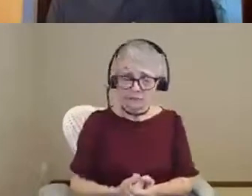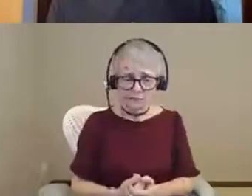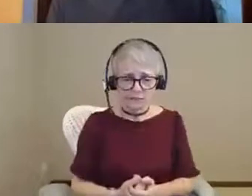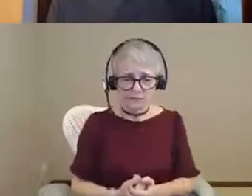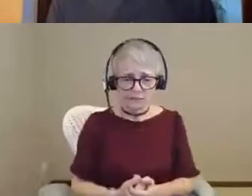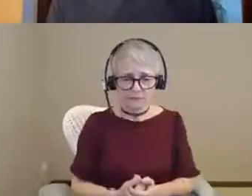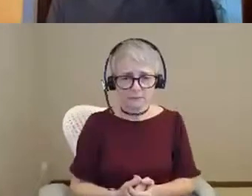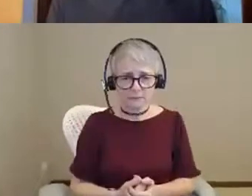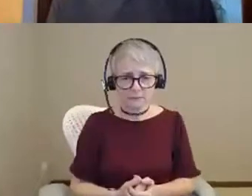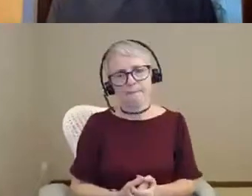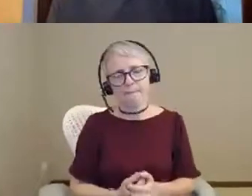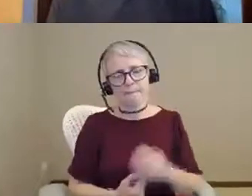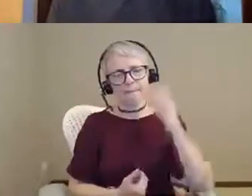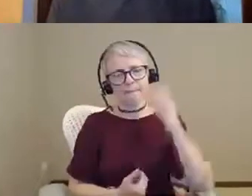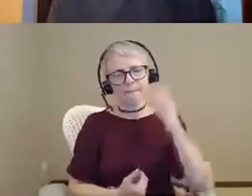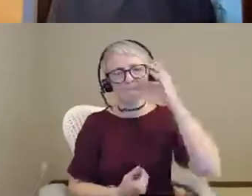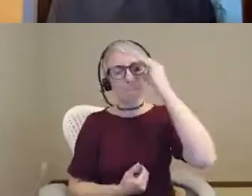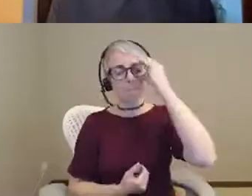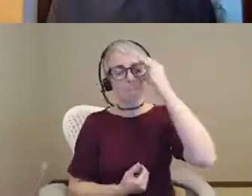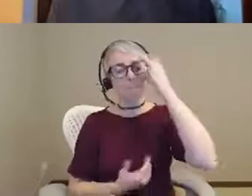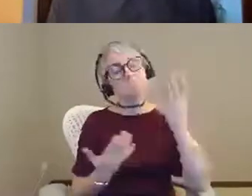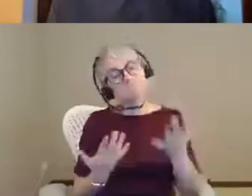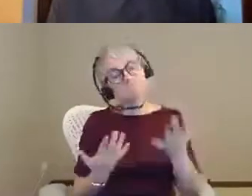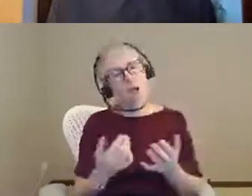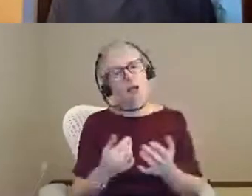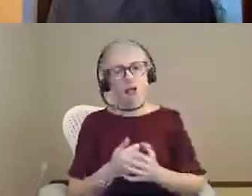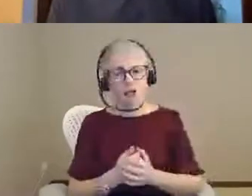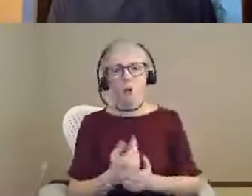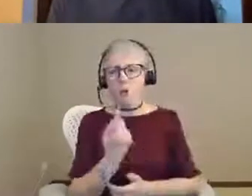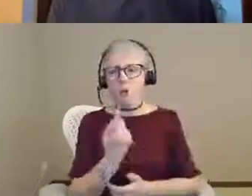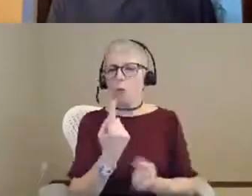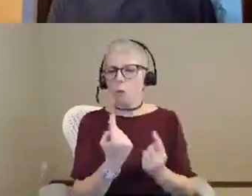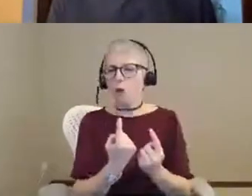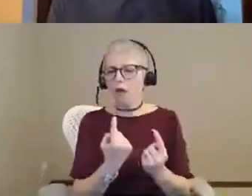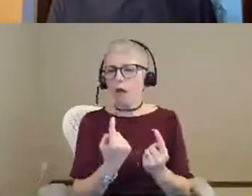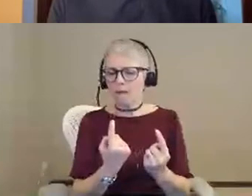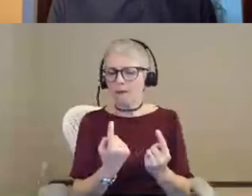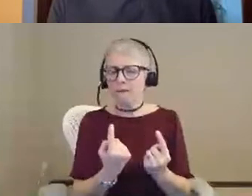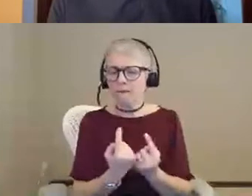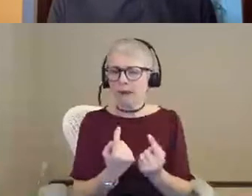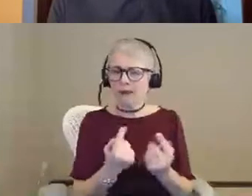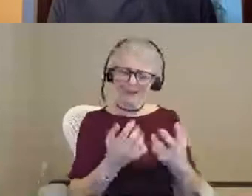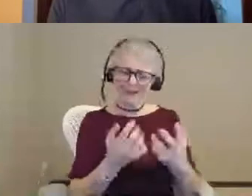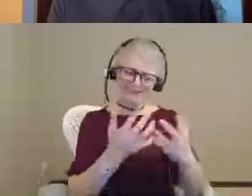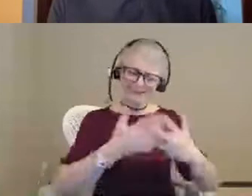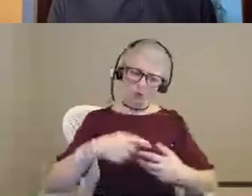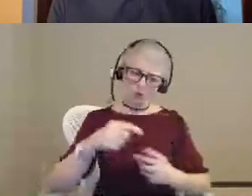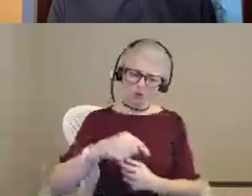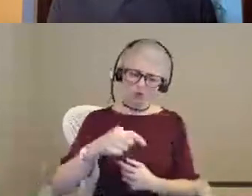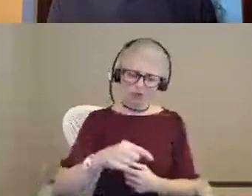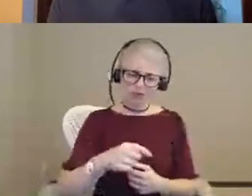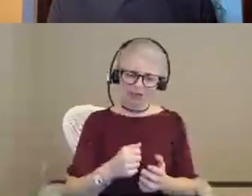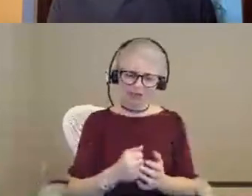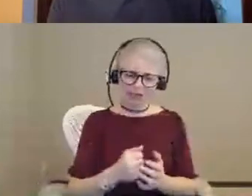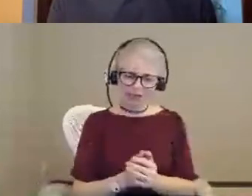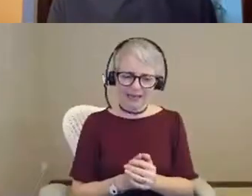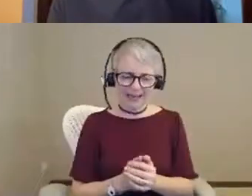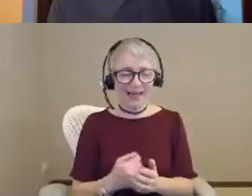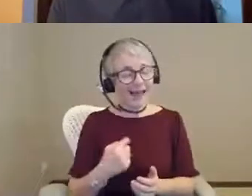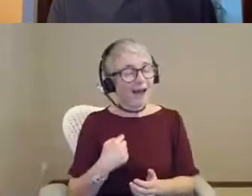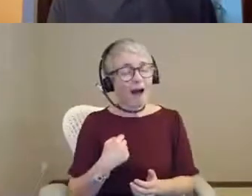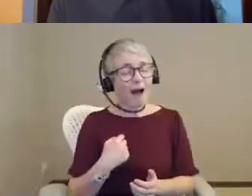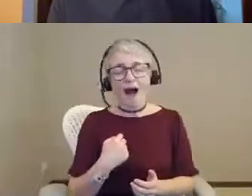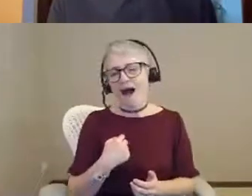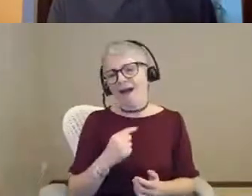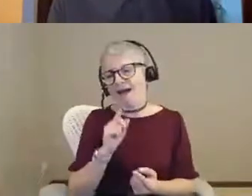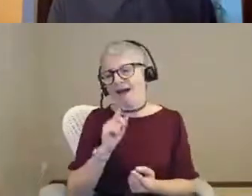There was one item there that and about technology and being part of it there. One of the things I comment on a lot of different